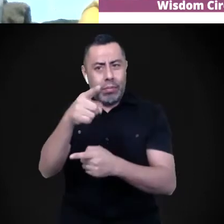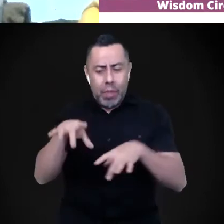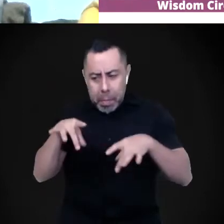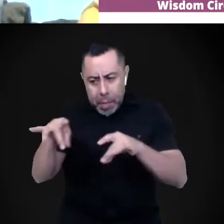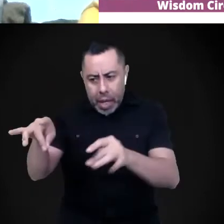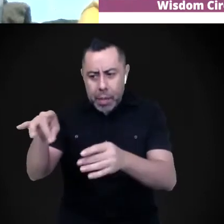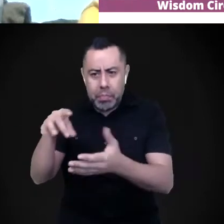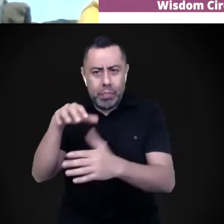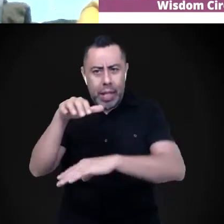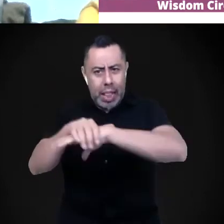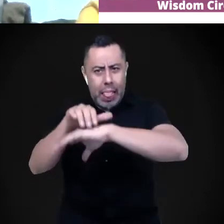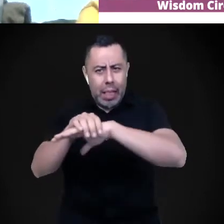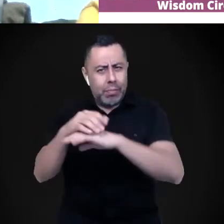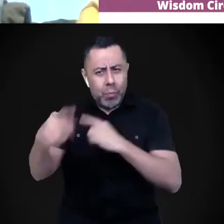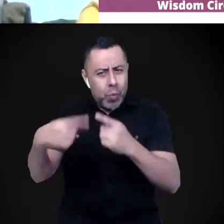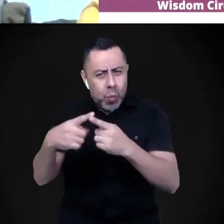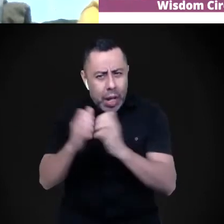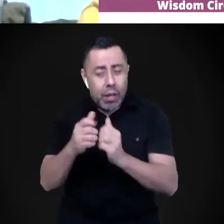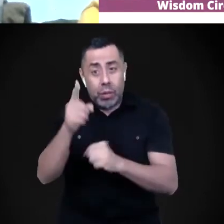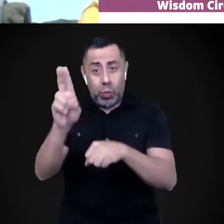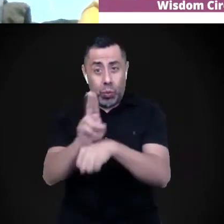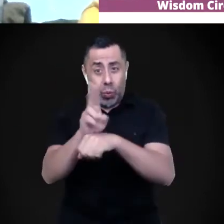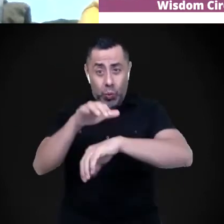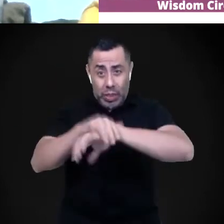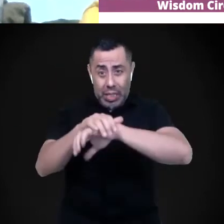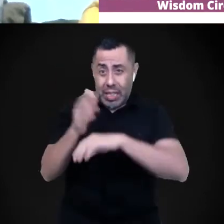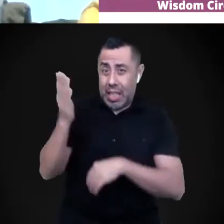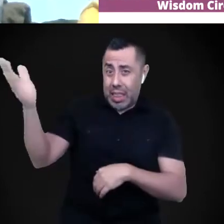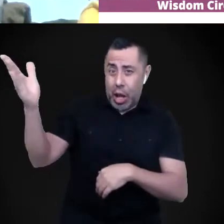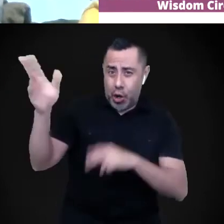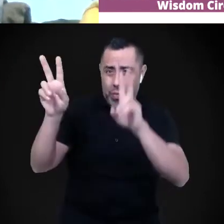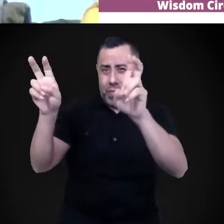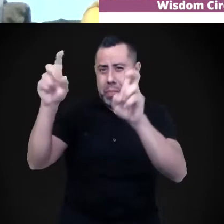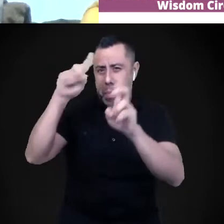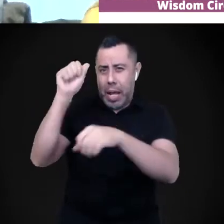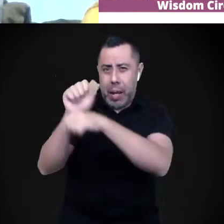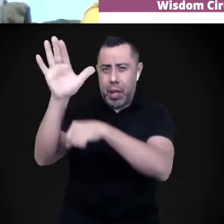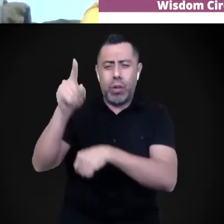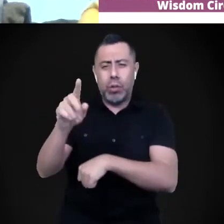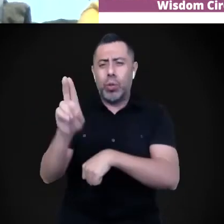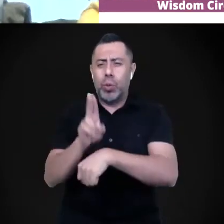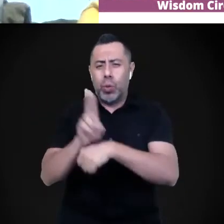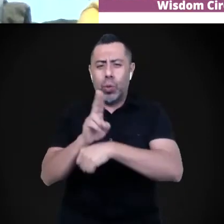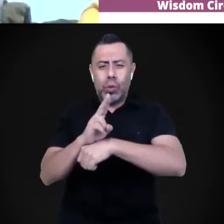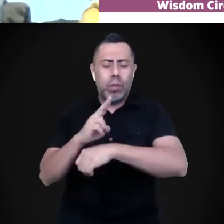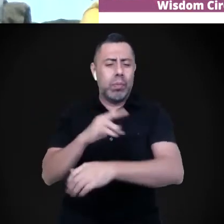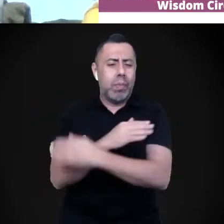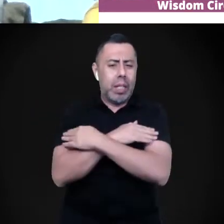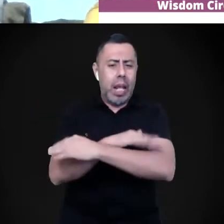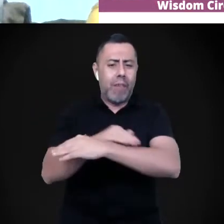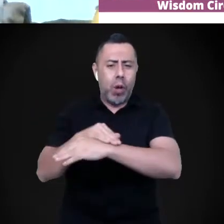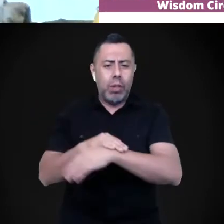much English at all up there on Black Mountain, or do you just speak in Navajo most of the time? Both. Oh, because